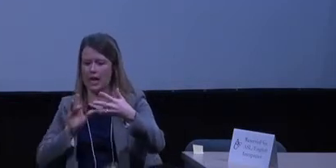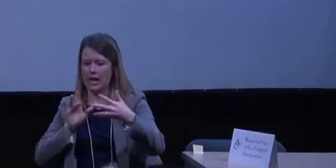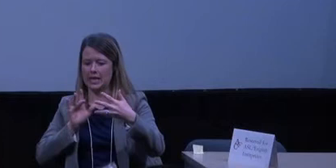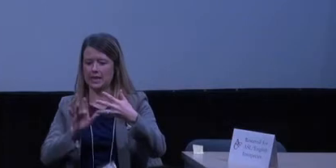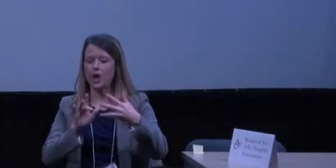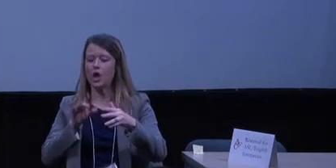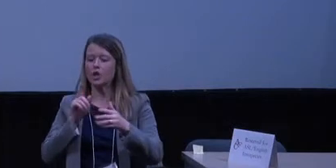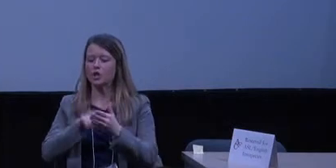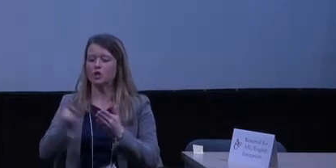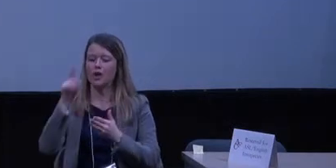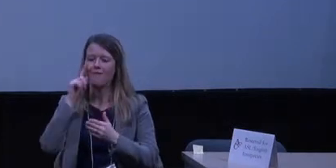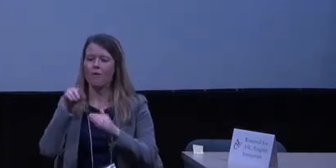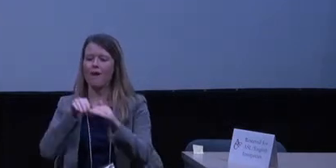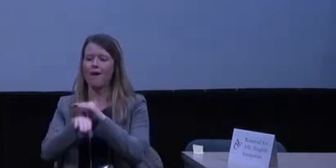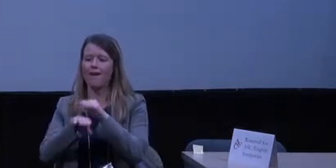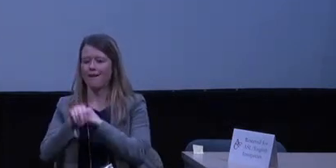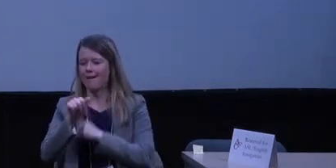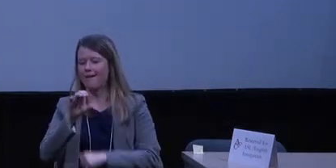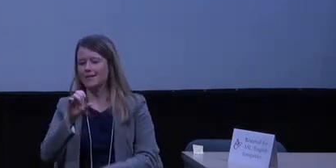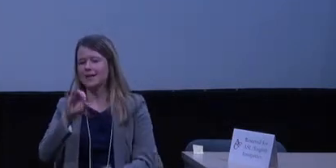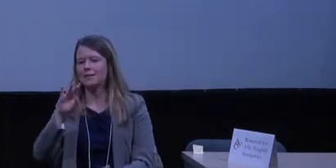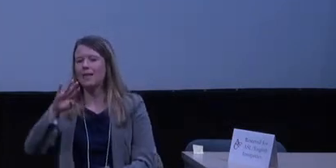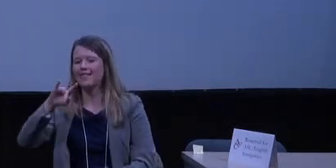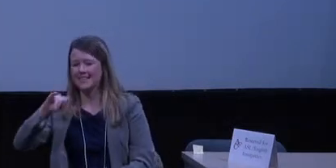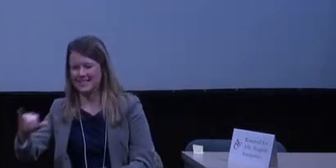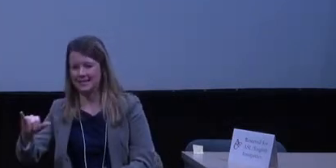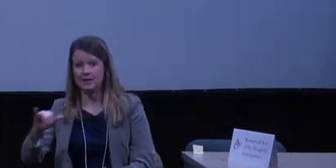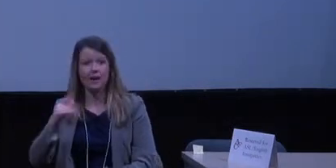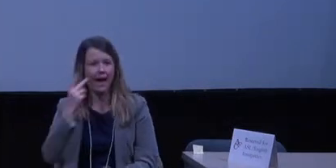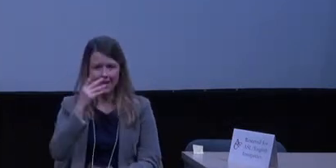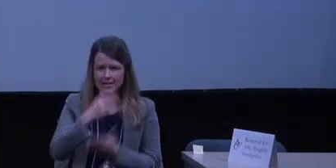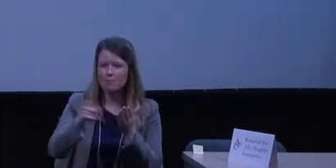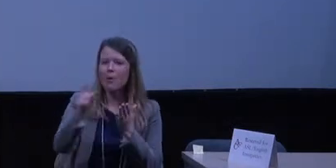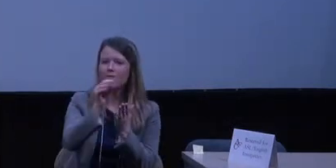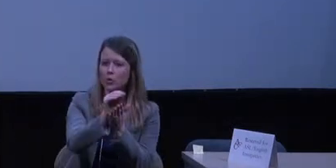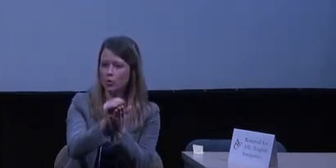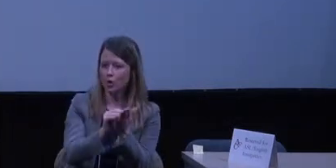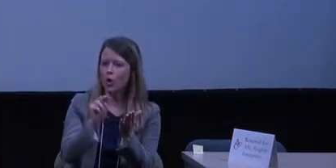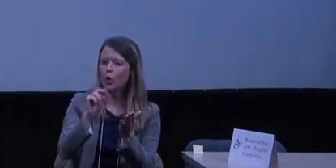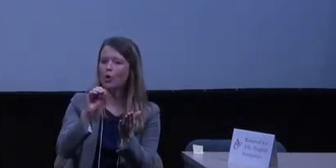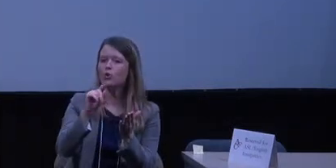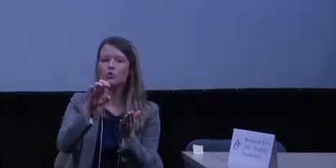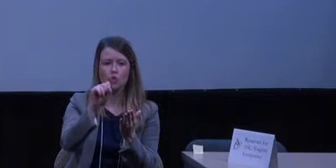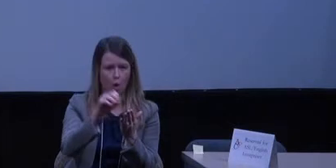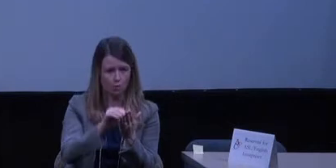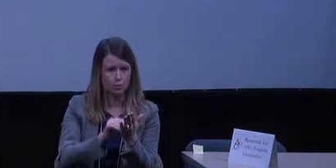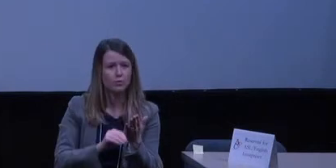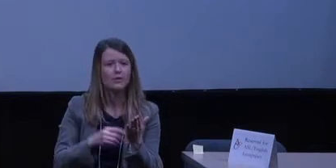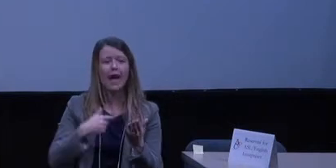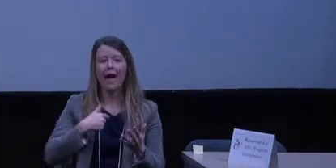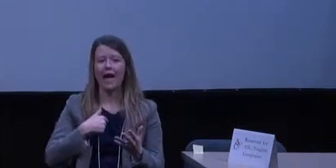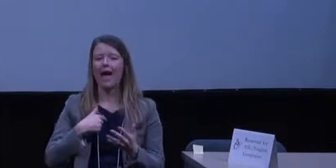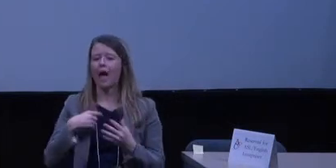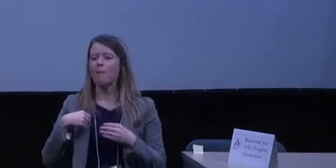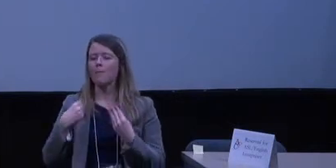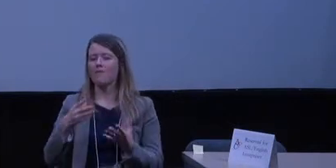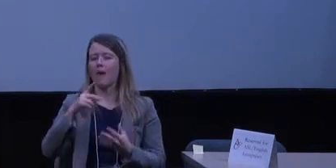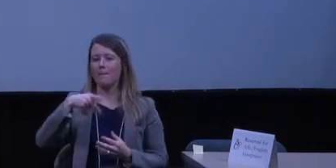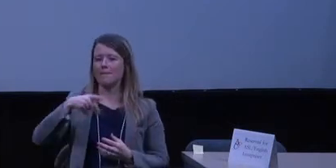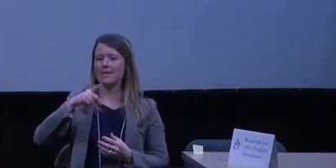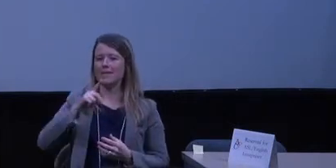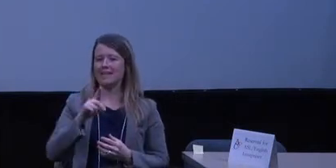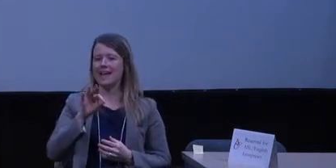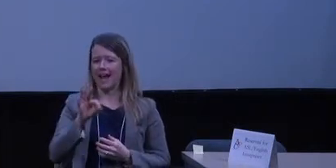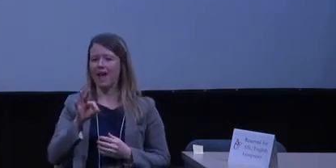check for accessibility. I see a lot of you guys taking notes. I provided the PDF from Microsoft with the step-by-step